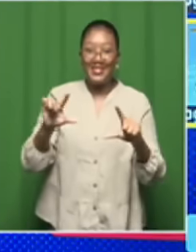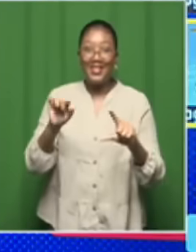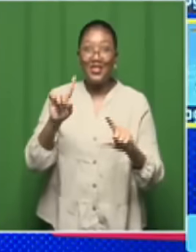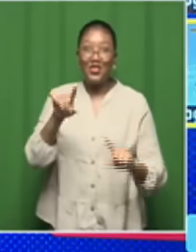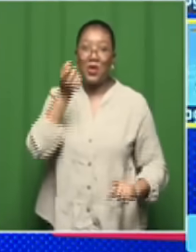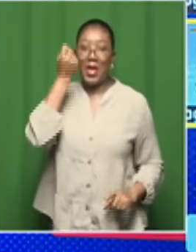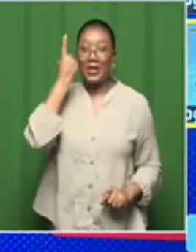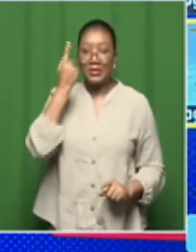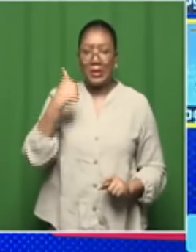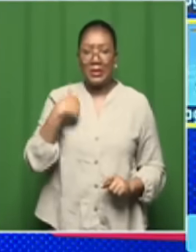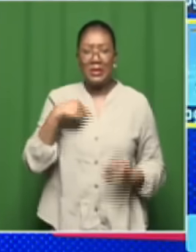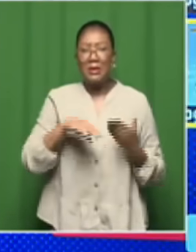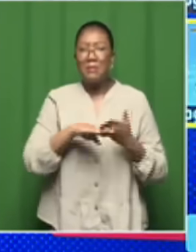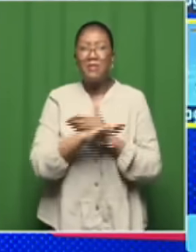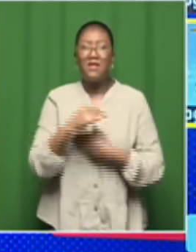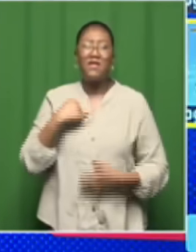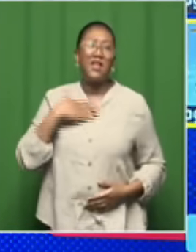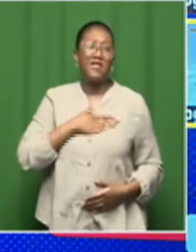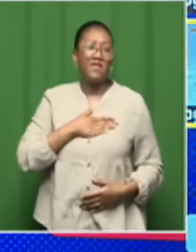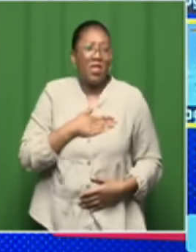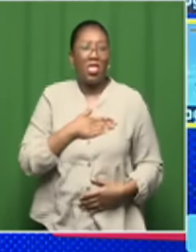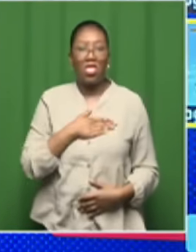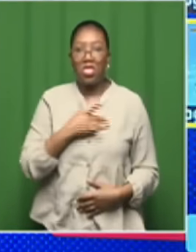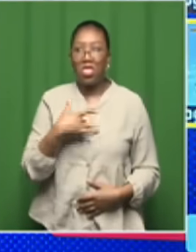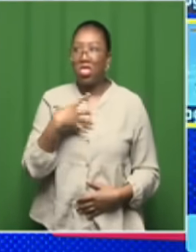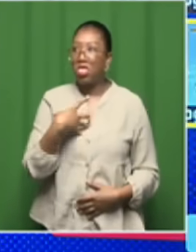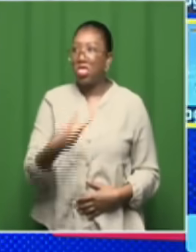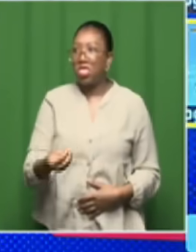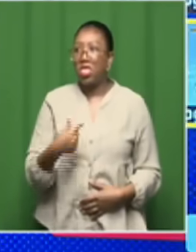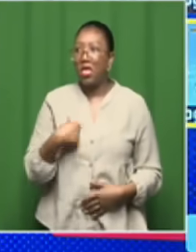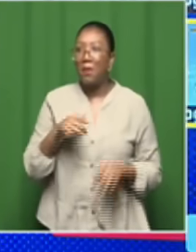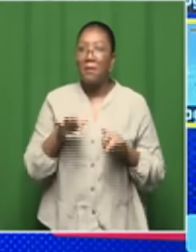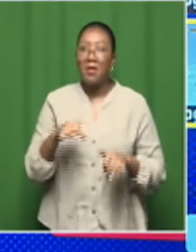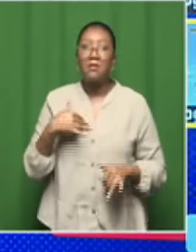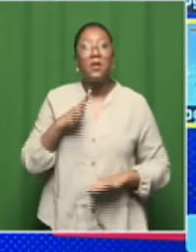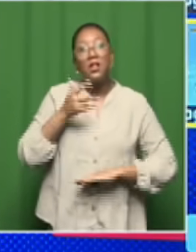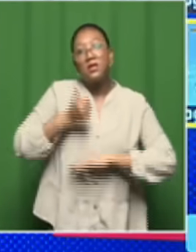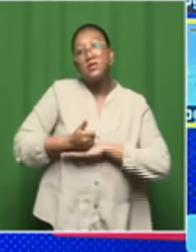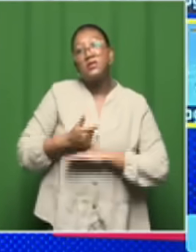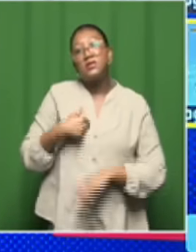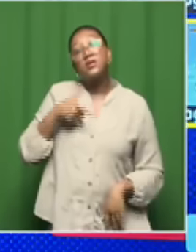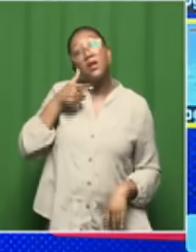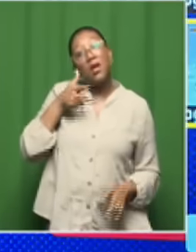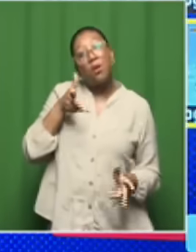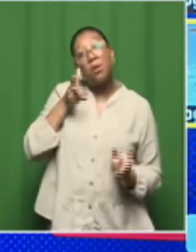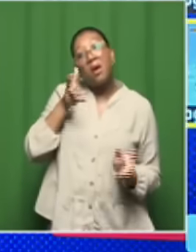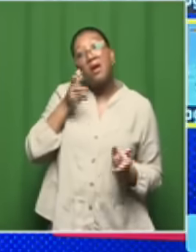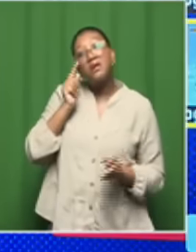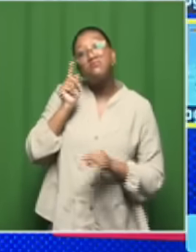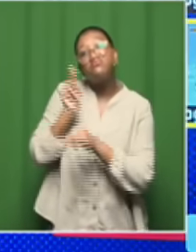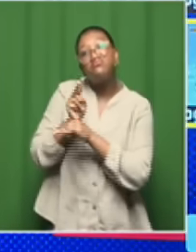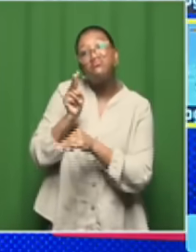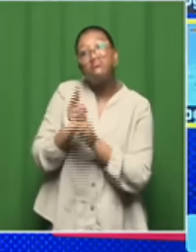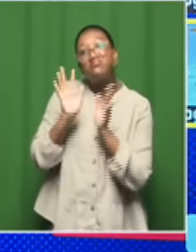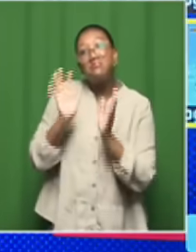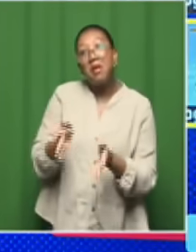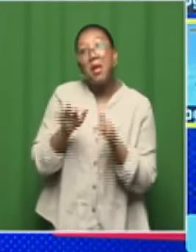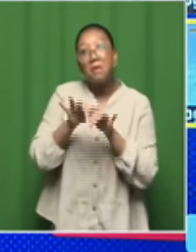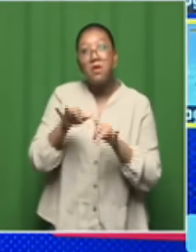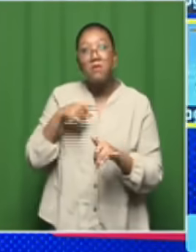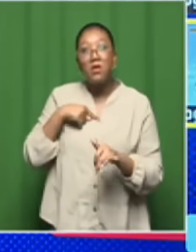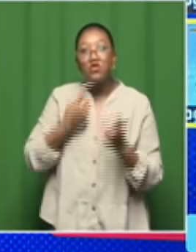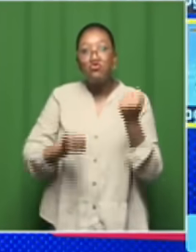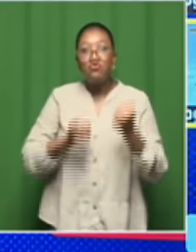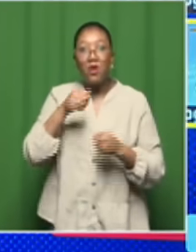I went on this, I thought, oh, are we really just going to be watching people that are speeding on the roads? But it's a lot more than that, and you're going to see